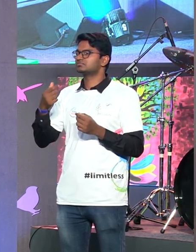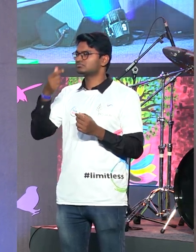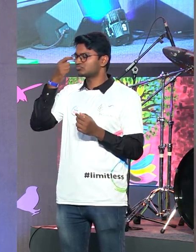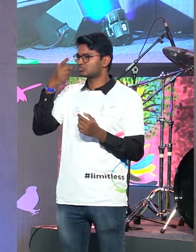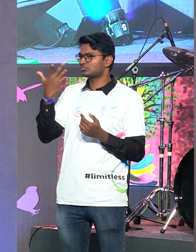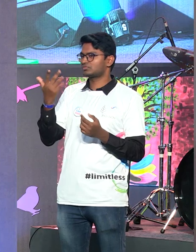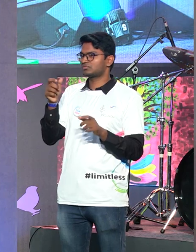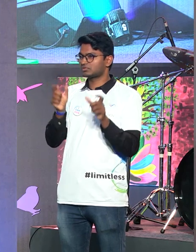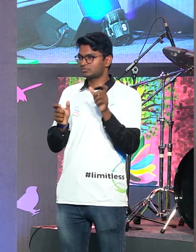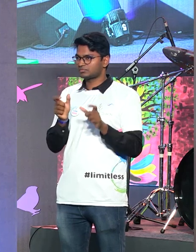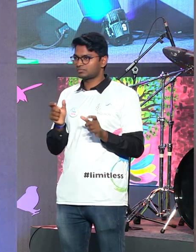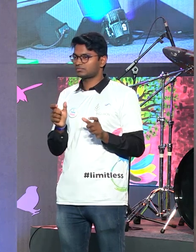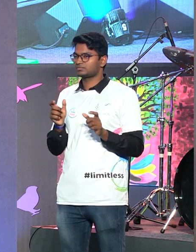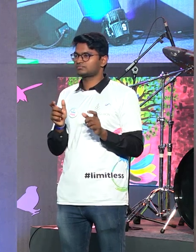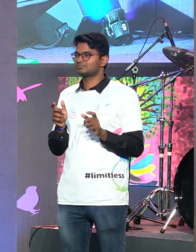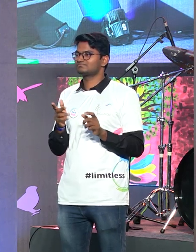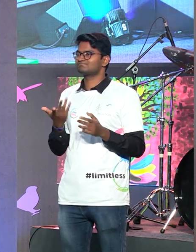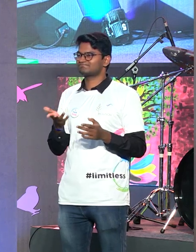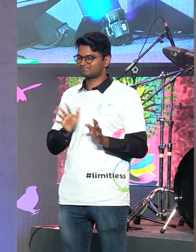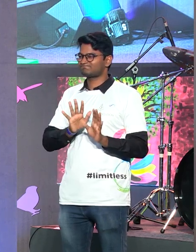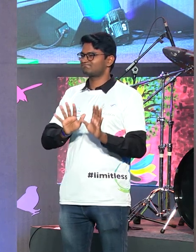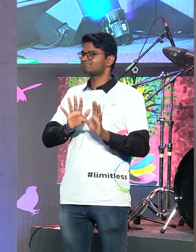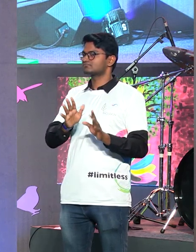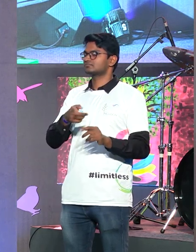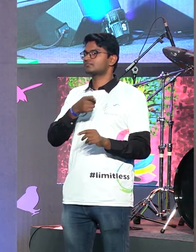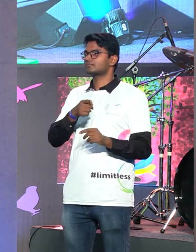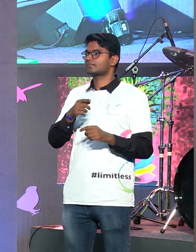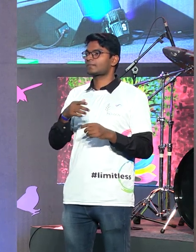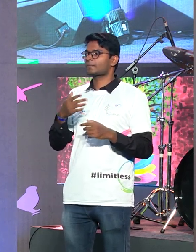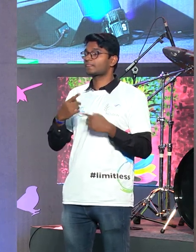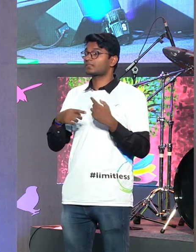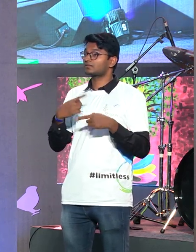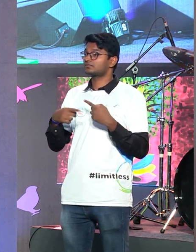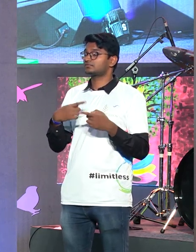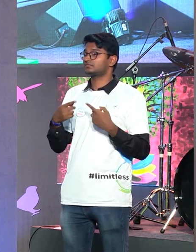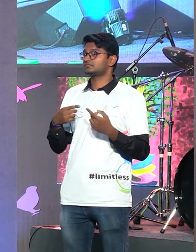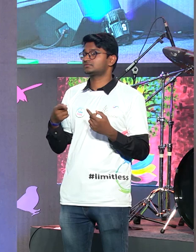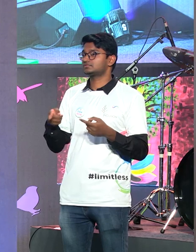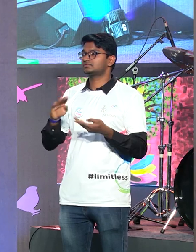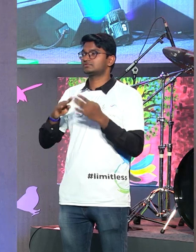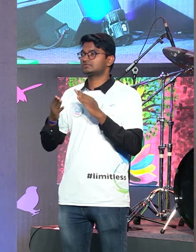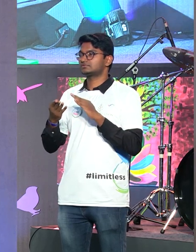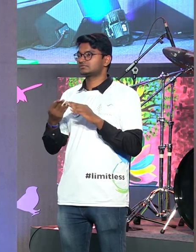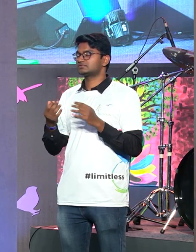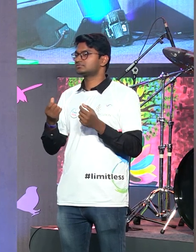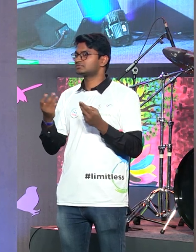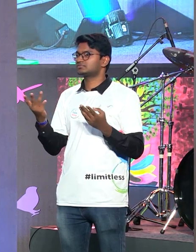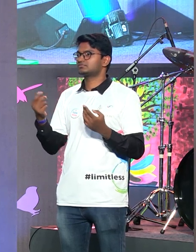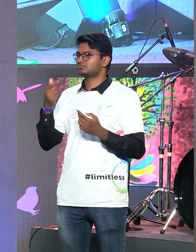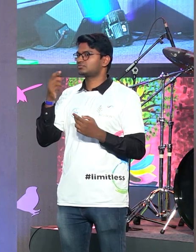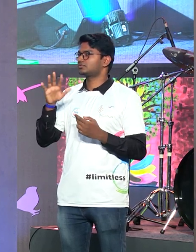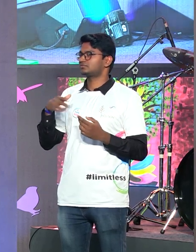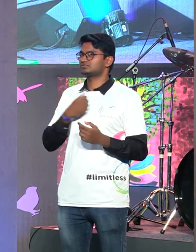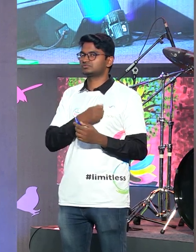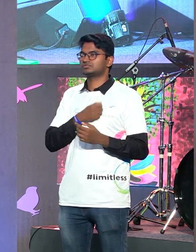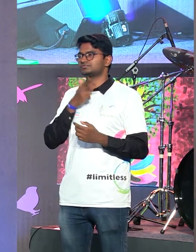who are being pushed to the margins constantly. We are largely a fairly insensitive society. I'm sorry to say that, but we